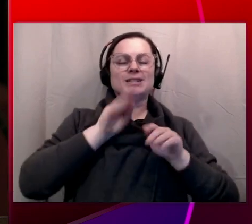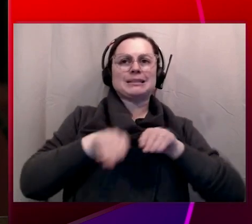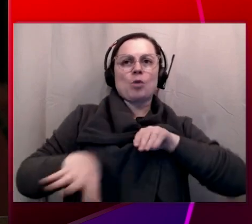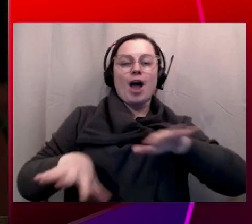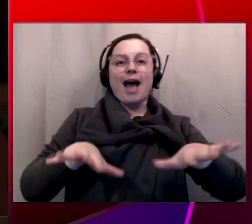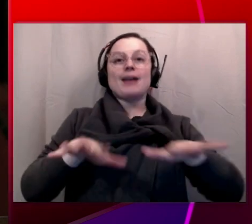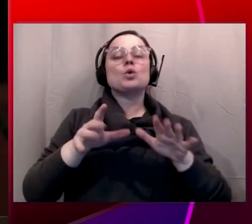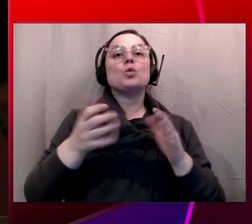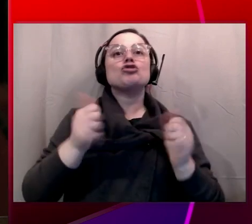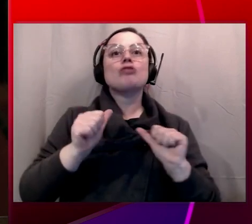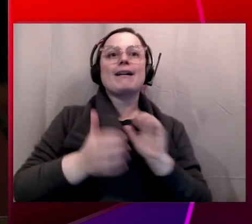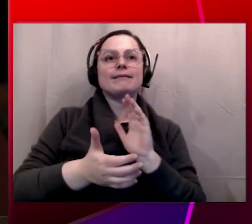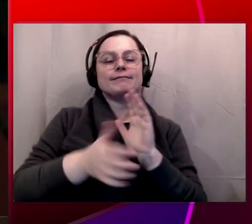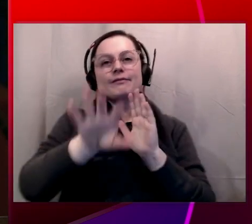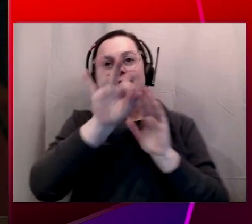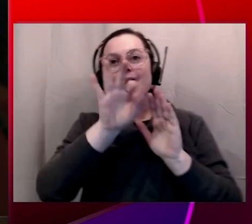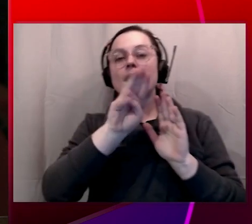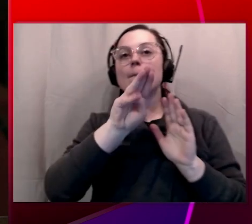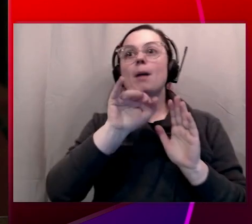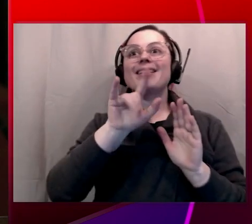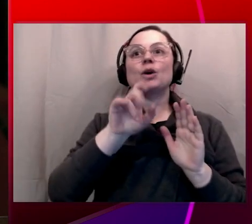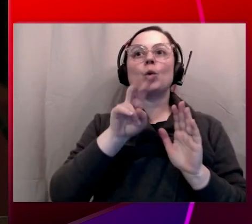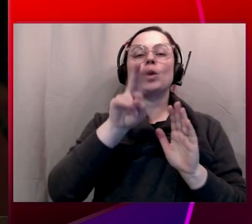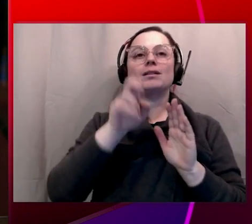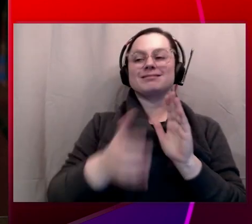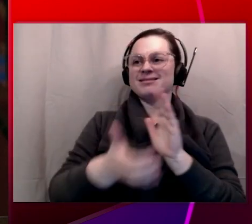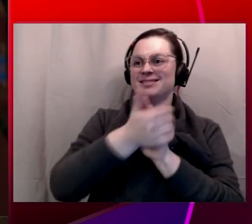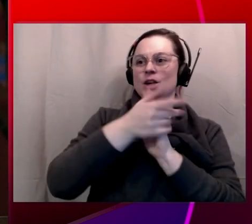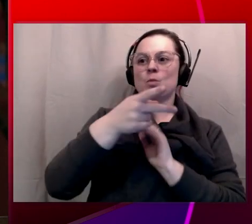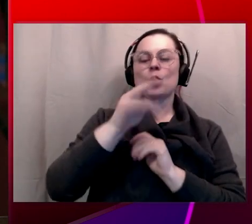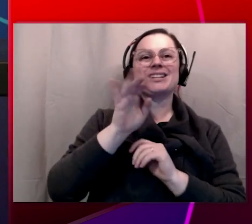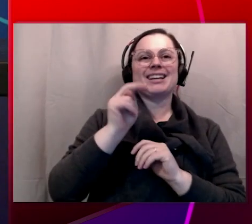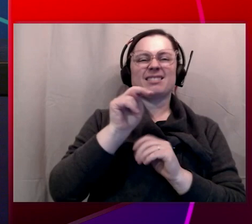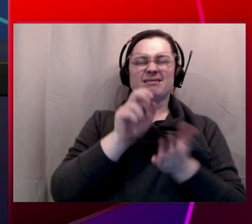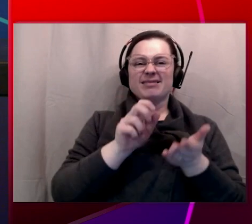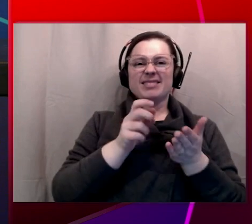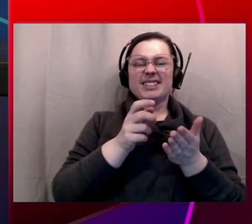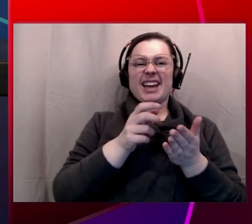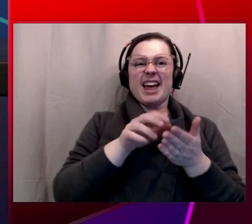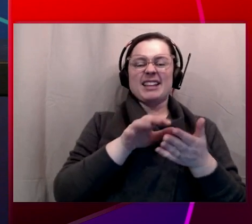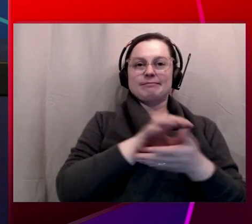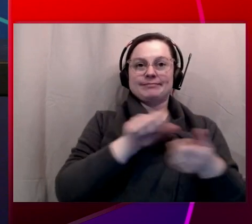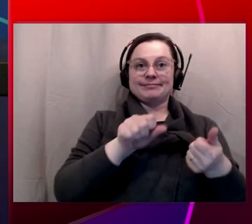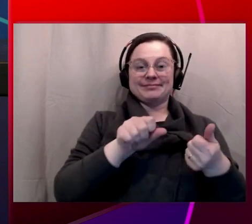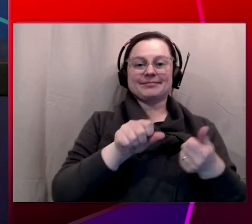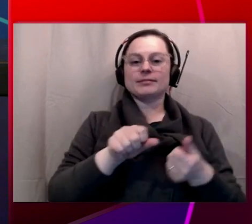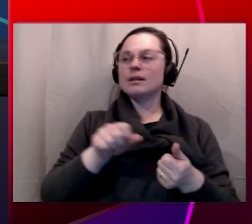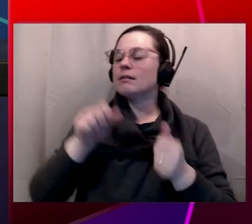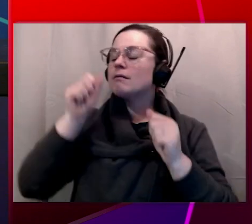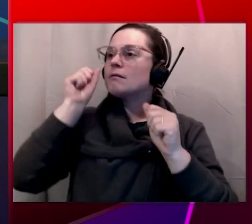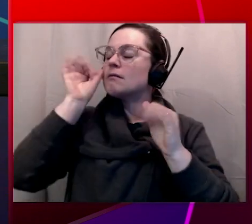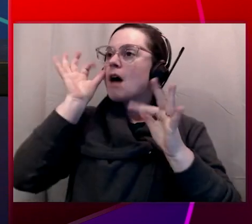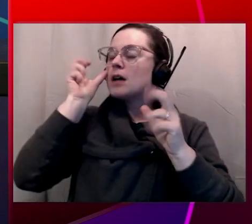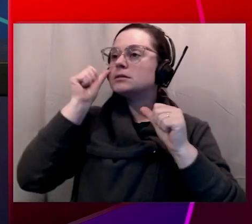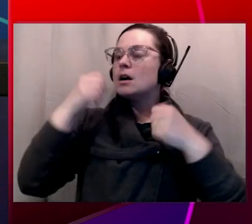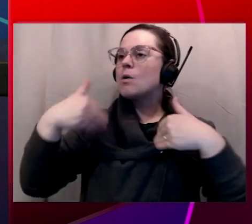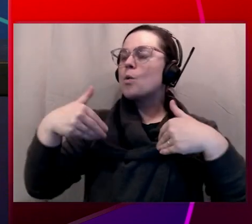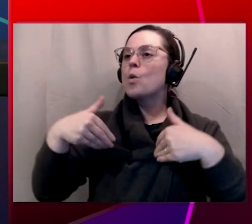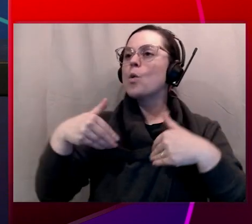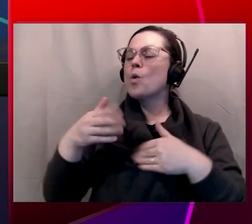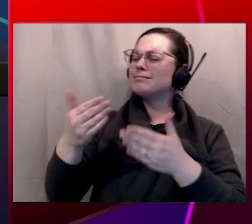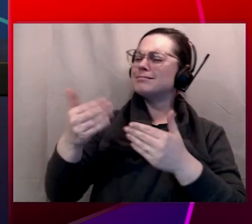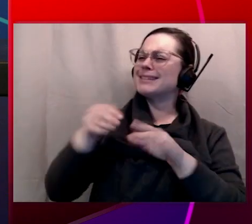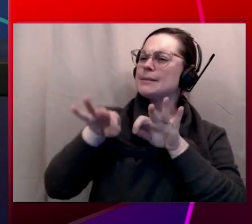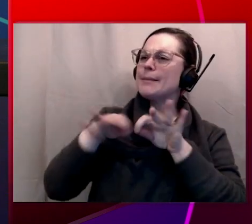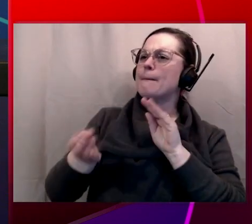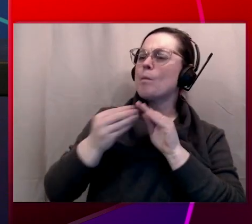that will bind to the protein and disable it. Oh, this is so fascinating. It is. Oh my gosh. Can you tell us more about how